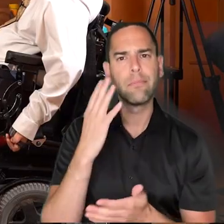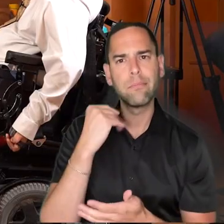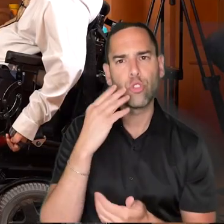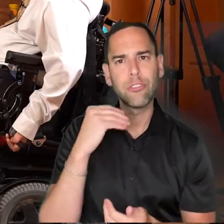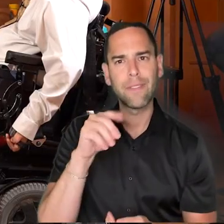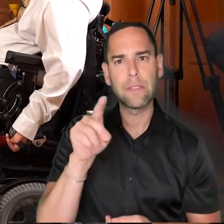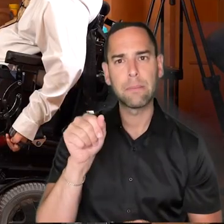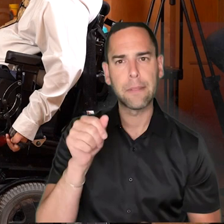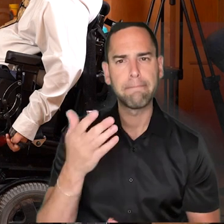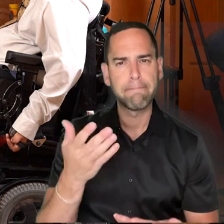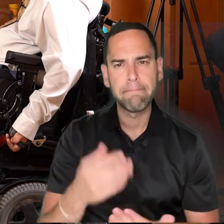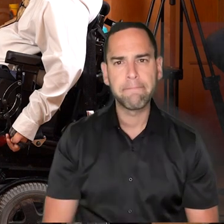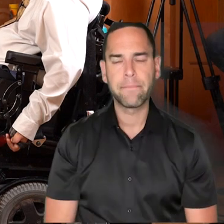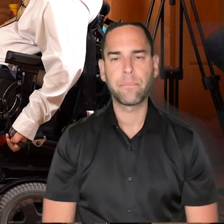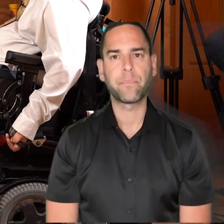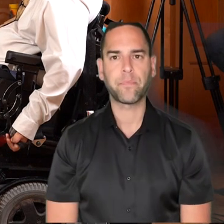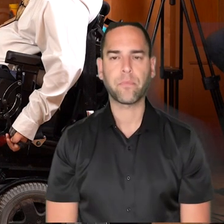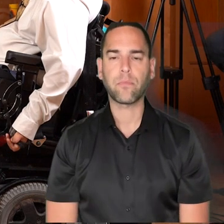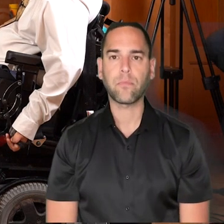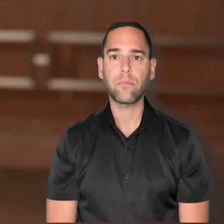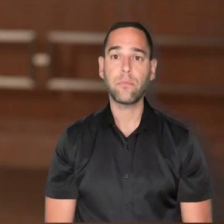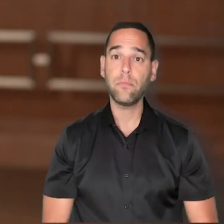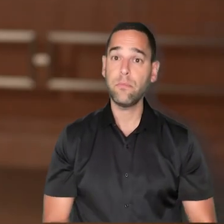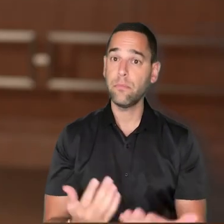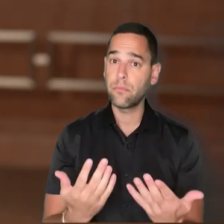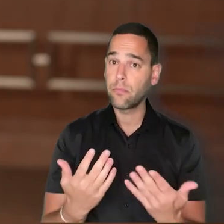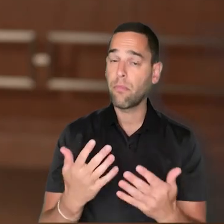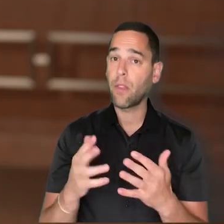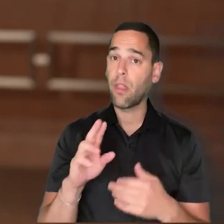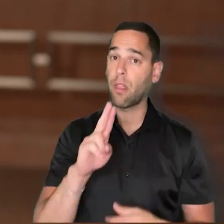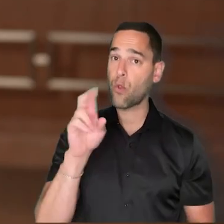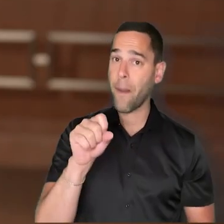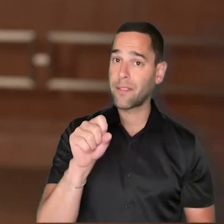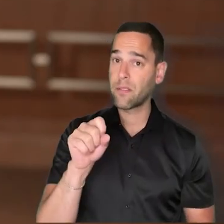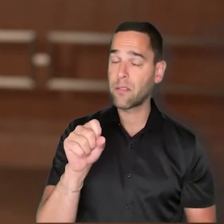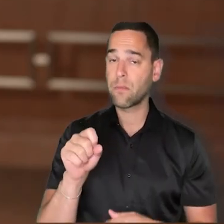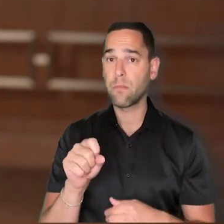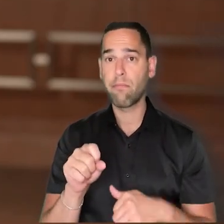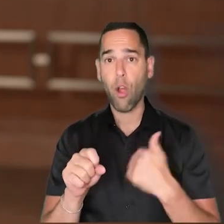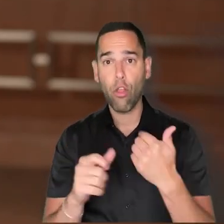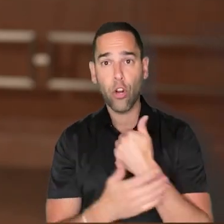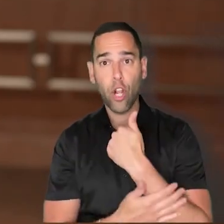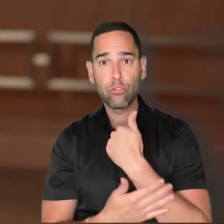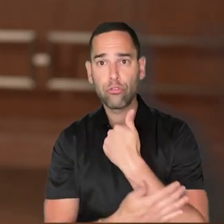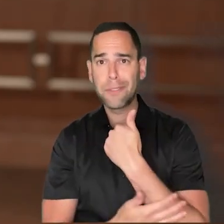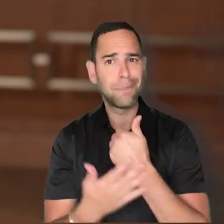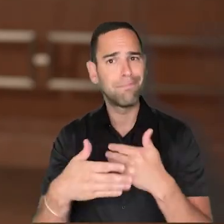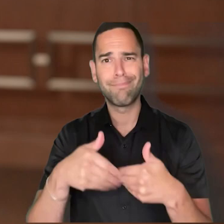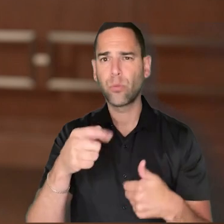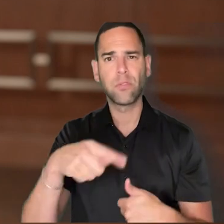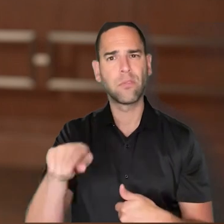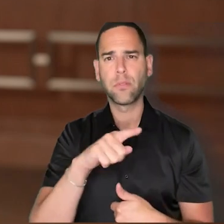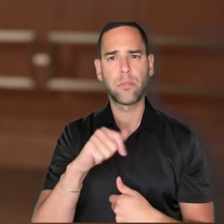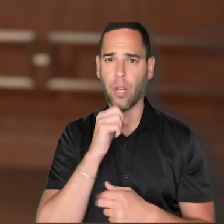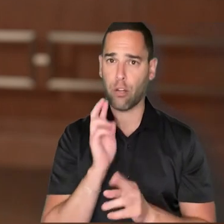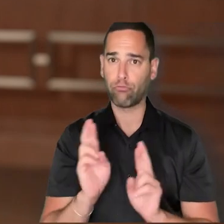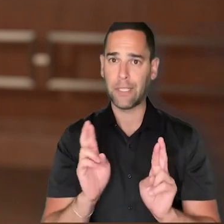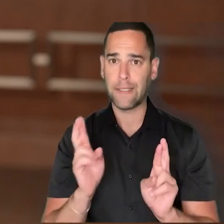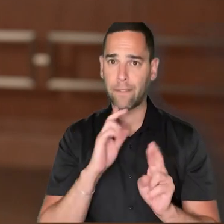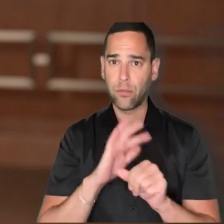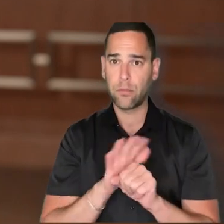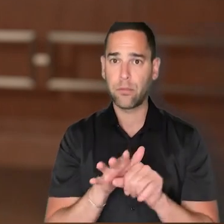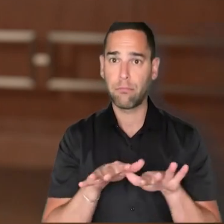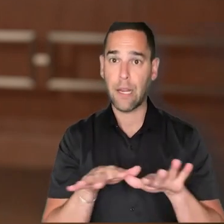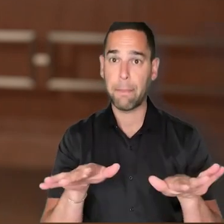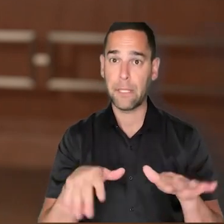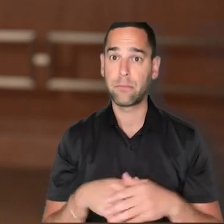disability? It goes without saying that the United States and most other countries were not prepared